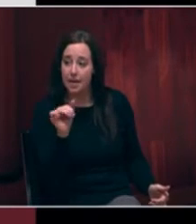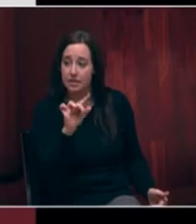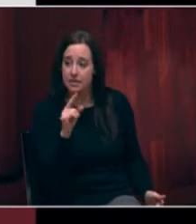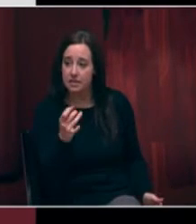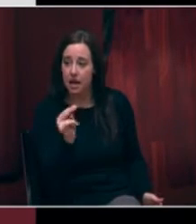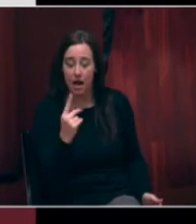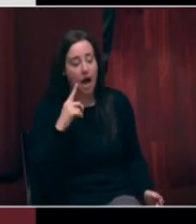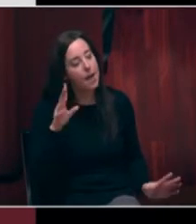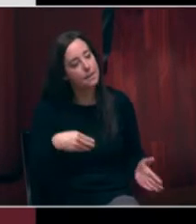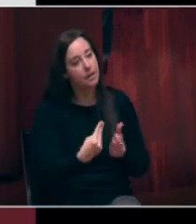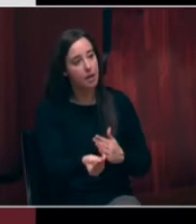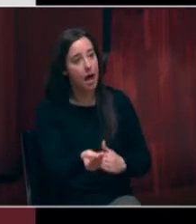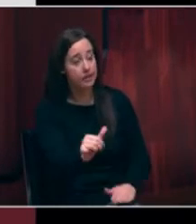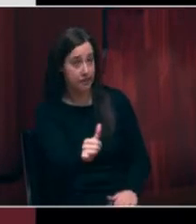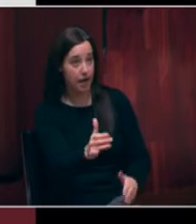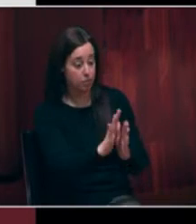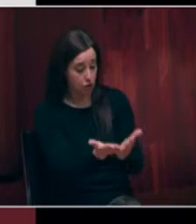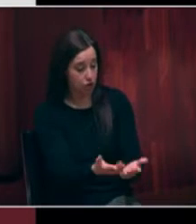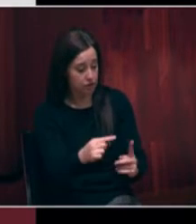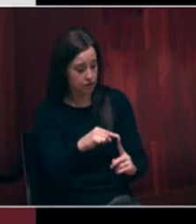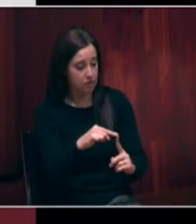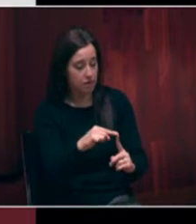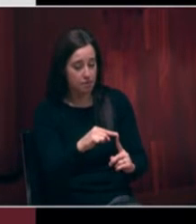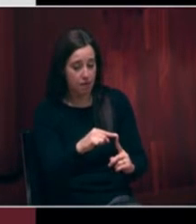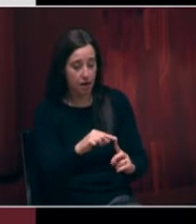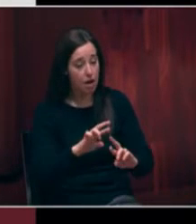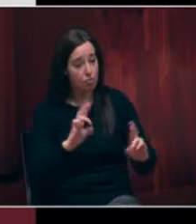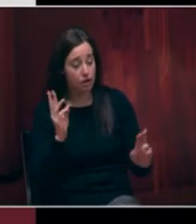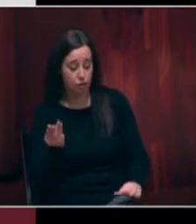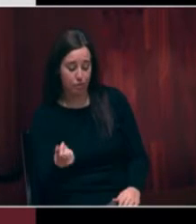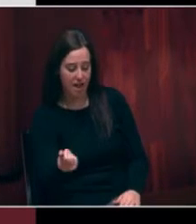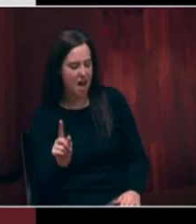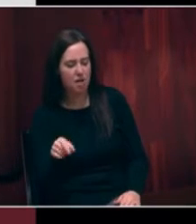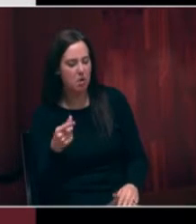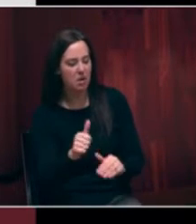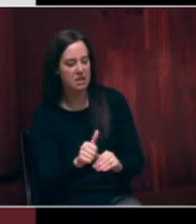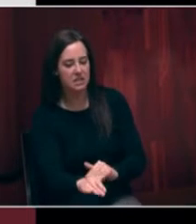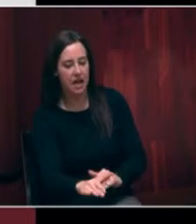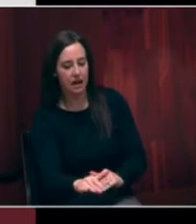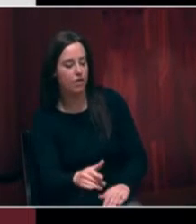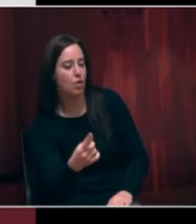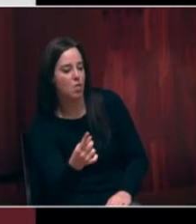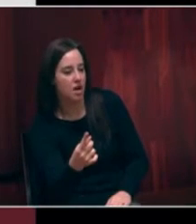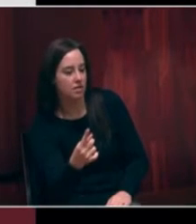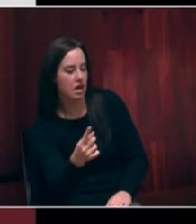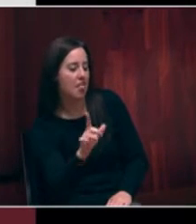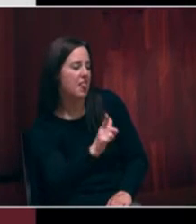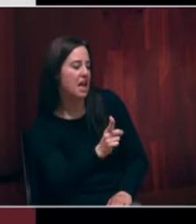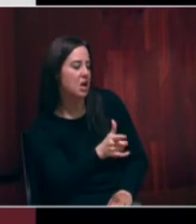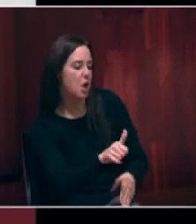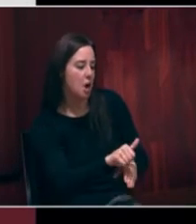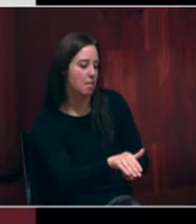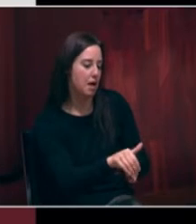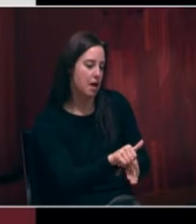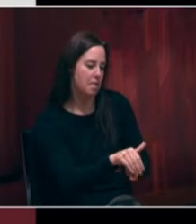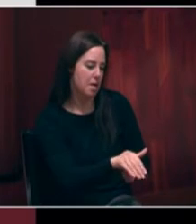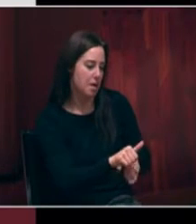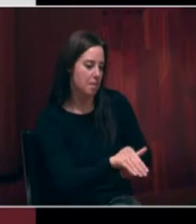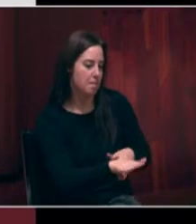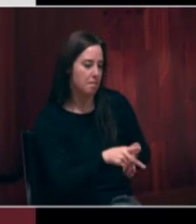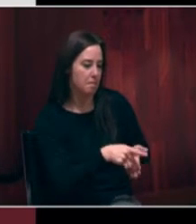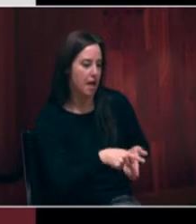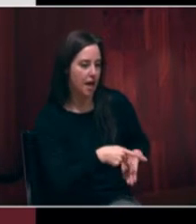10 books, but when I go to checkout, I'm only going to send you the payment for the first one, and I'll get around to paying for the others later. The system doesn't